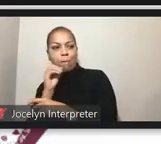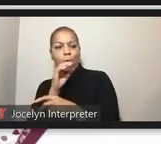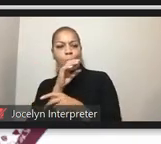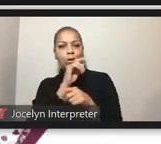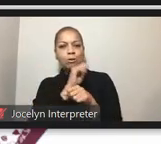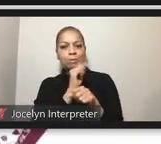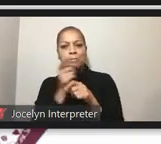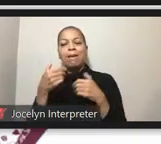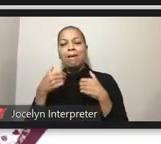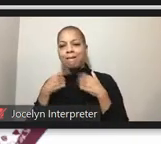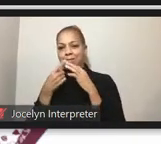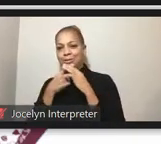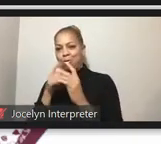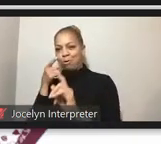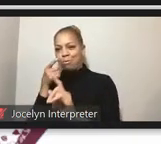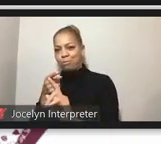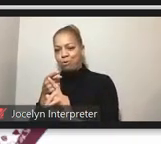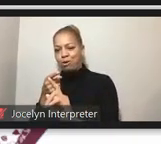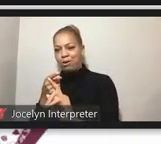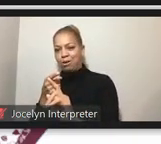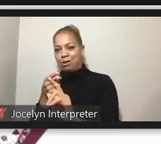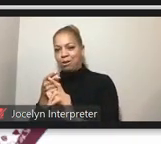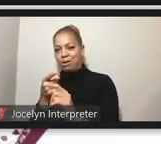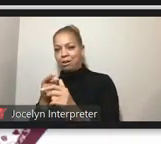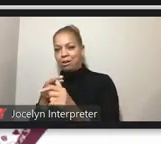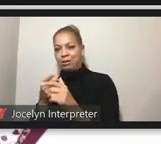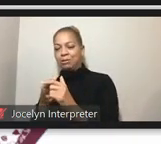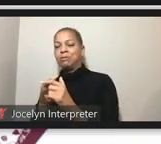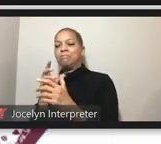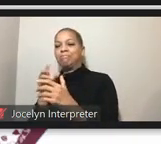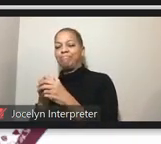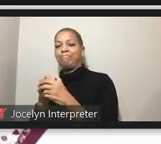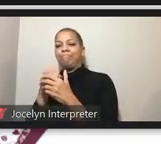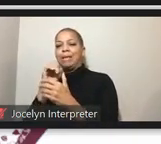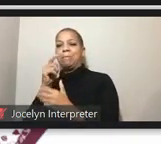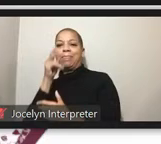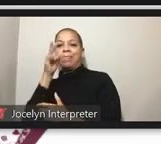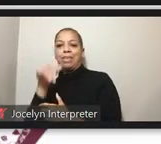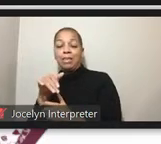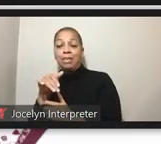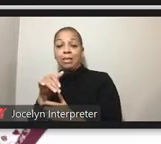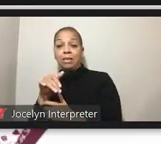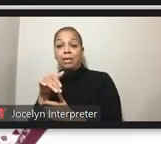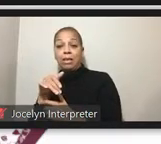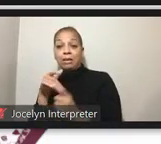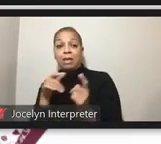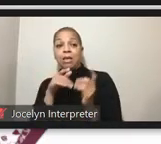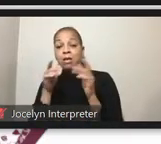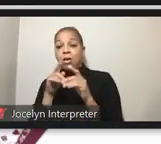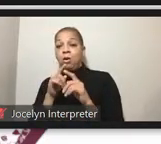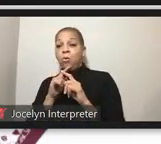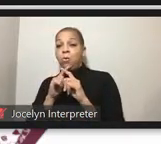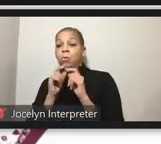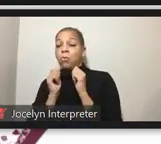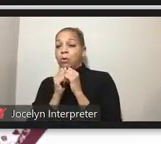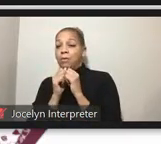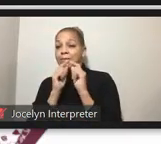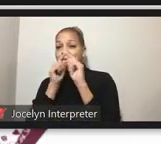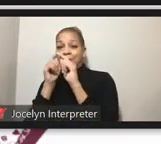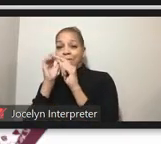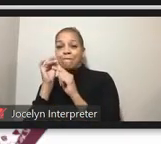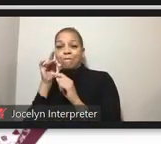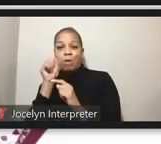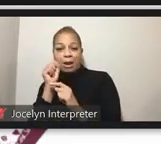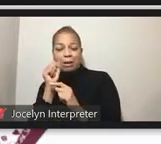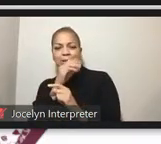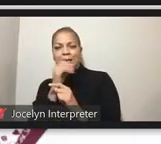to combat empty empathy. So with these framings, devices in mind, how